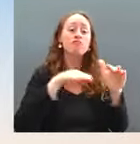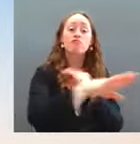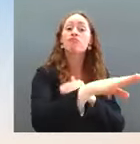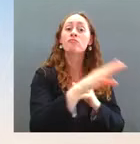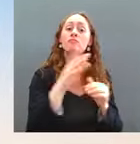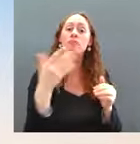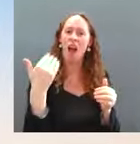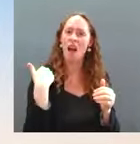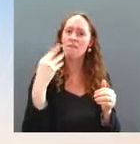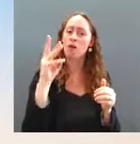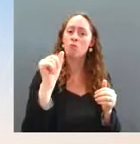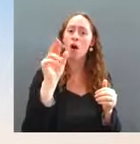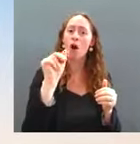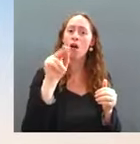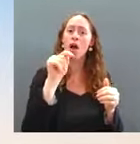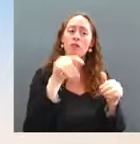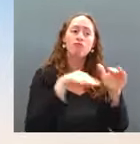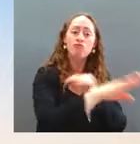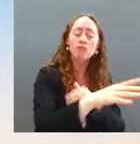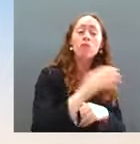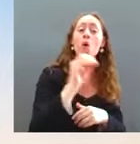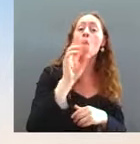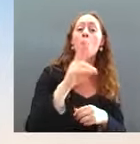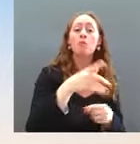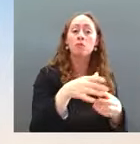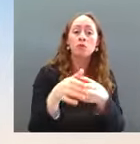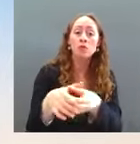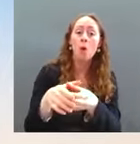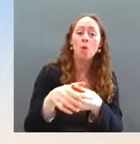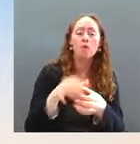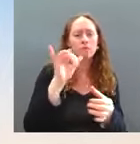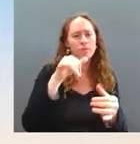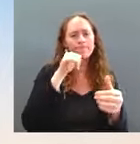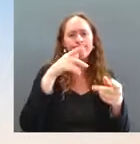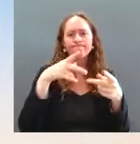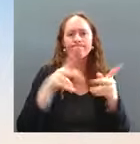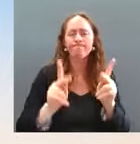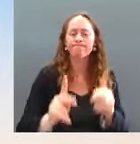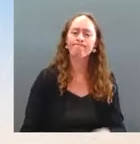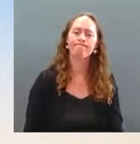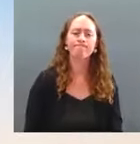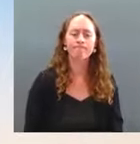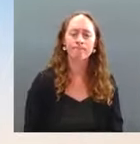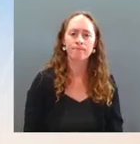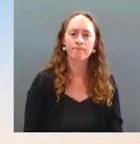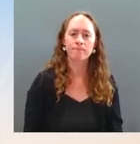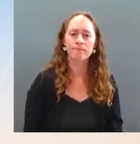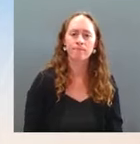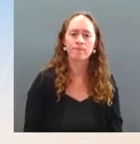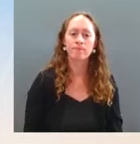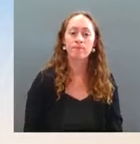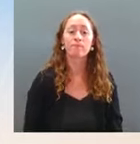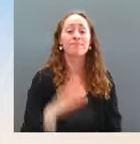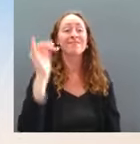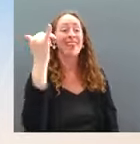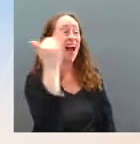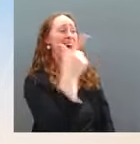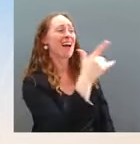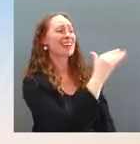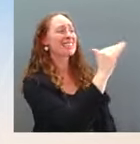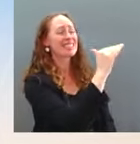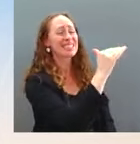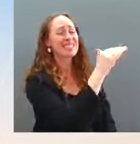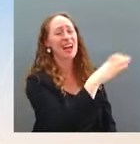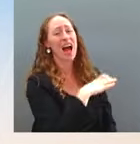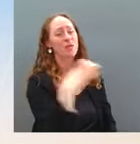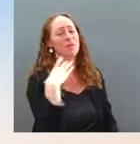Biden also continues to call on Congress to pass comprehensive police reform legislation. But since Republicans refuse to support